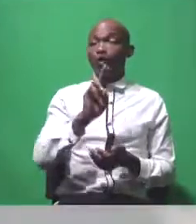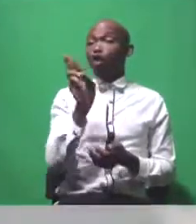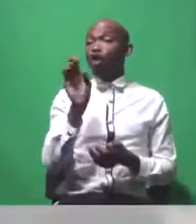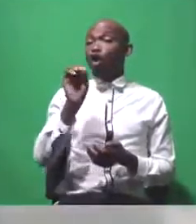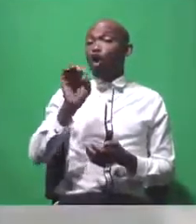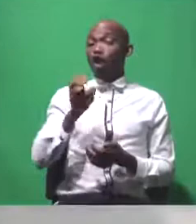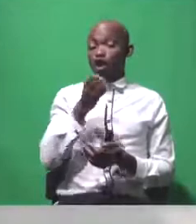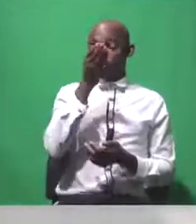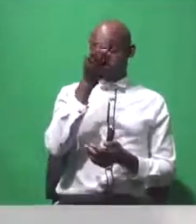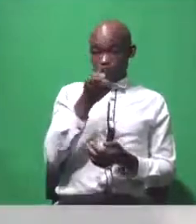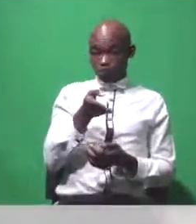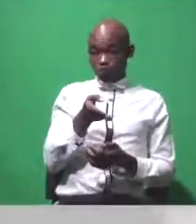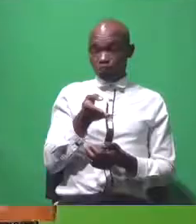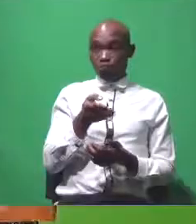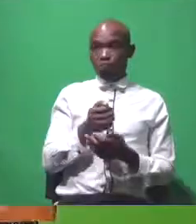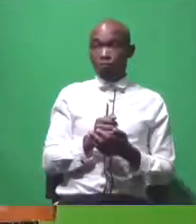Hoy